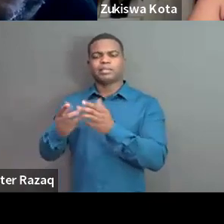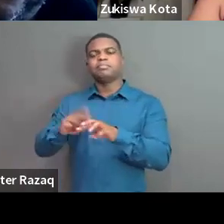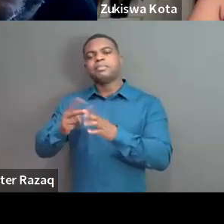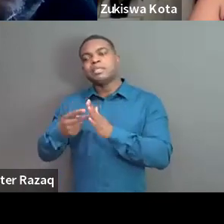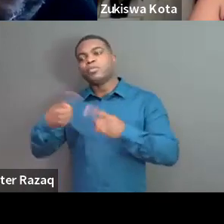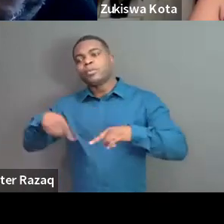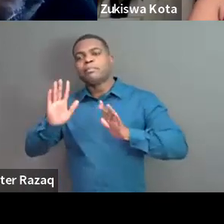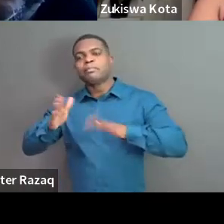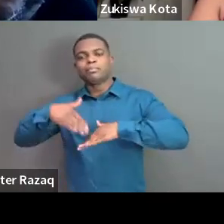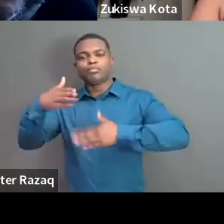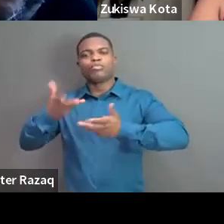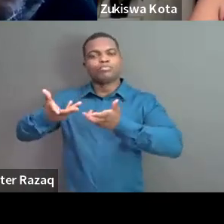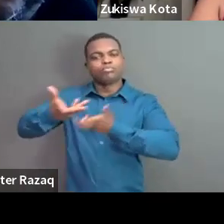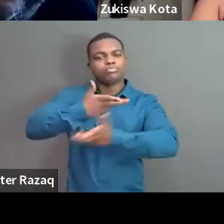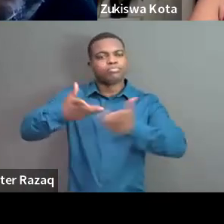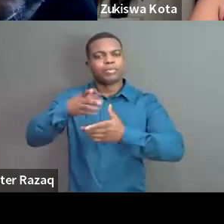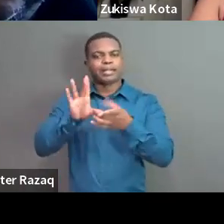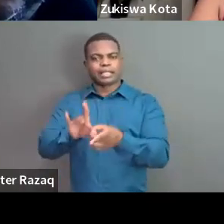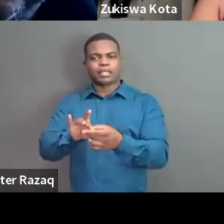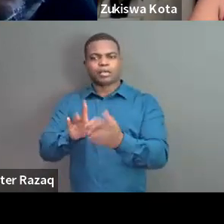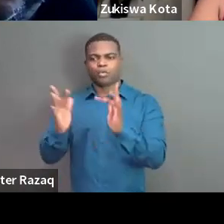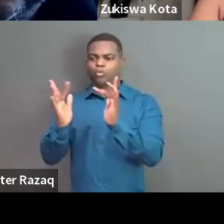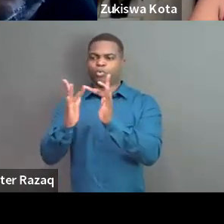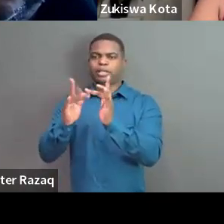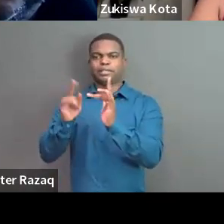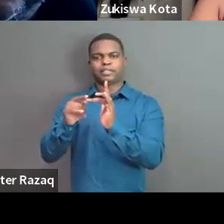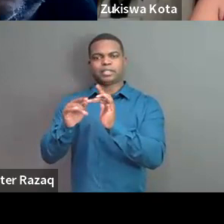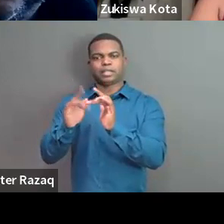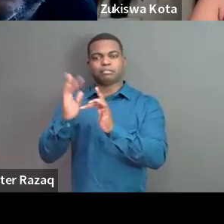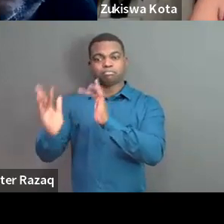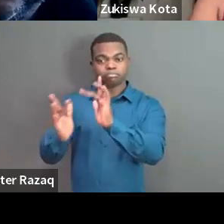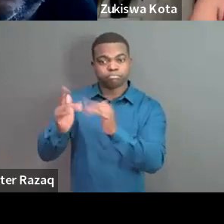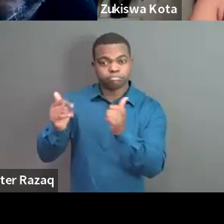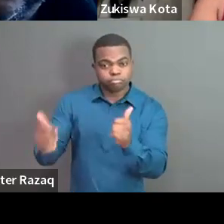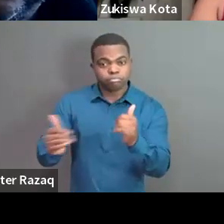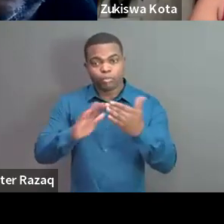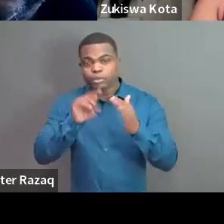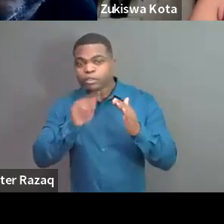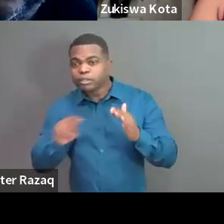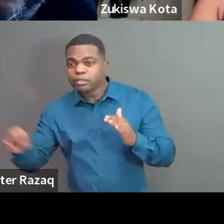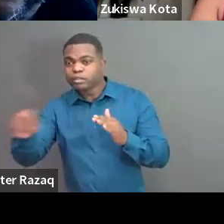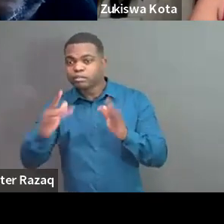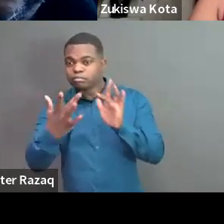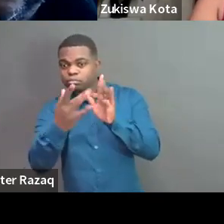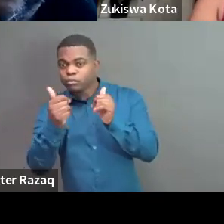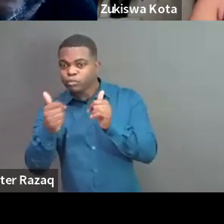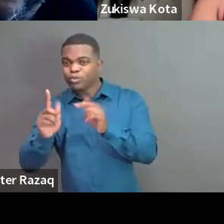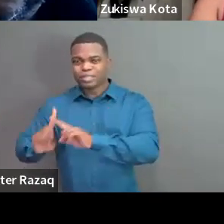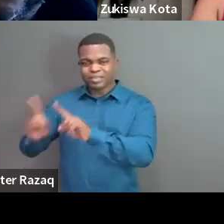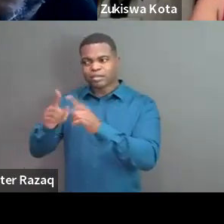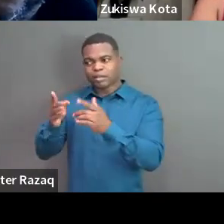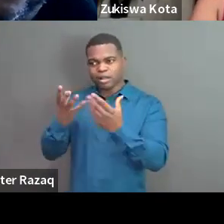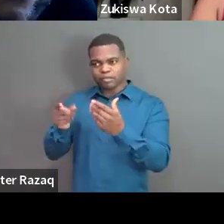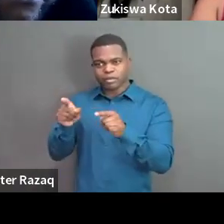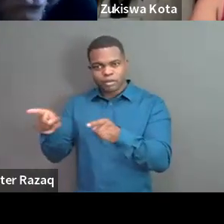economic disparity, their ability to get onto opportunities, because we've seen